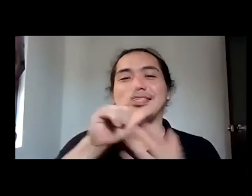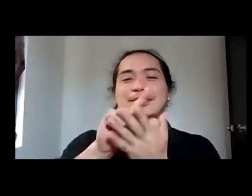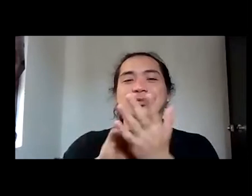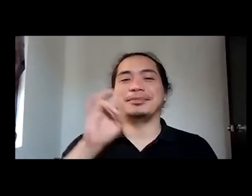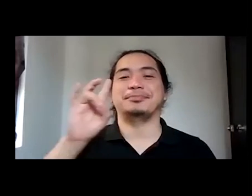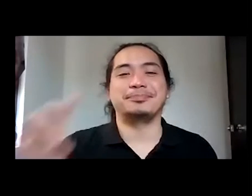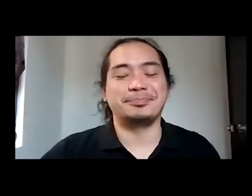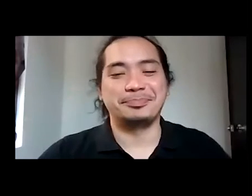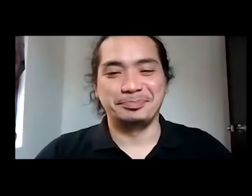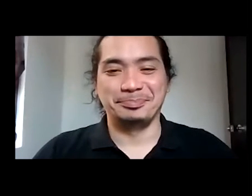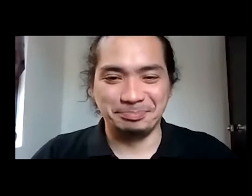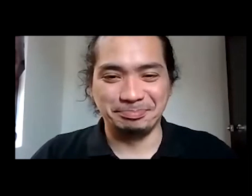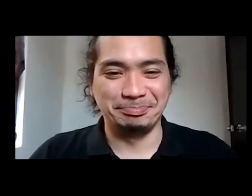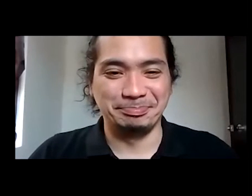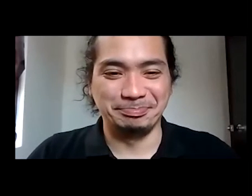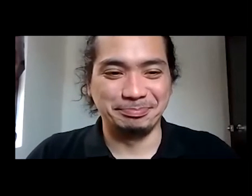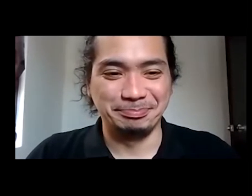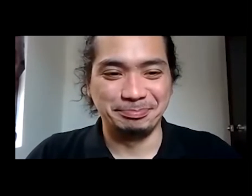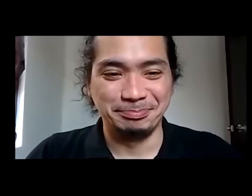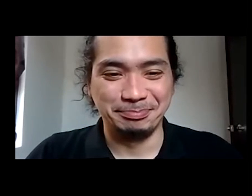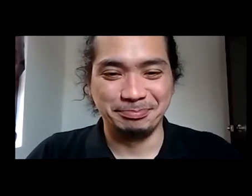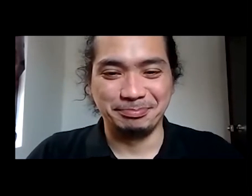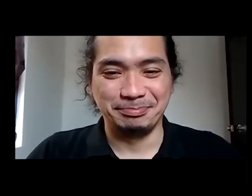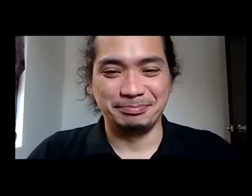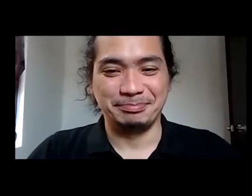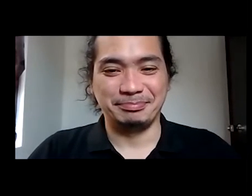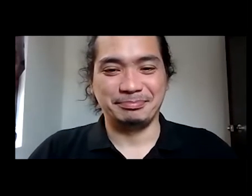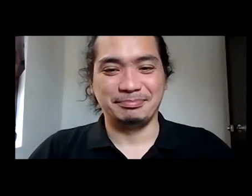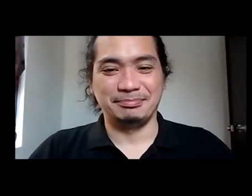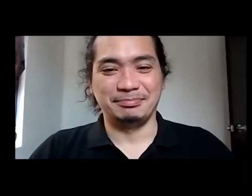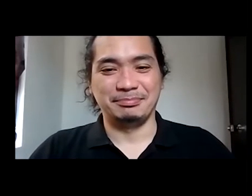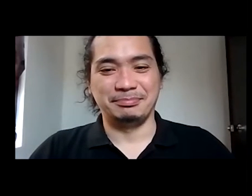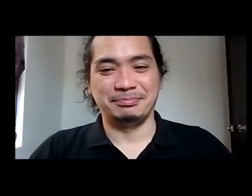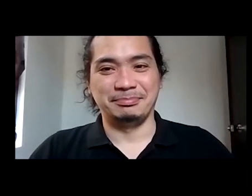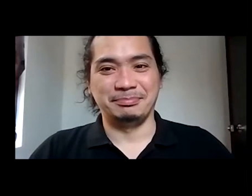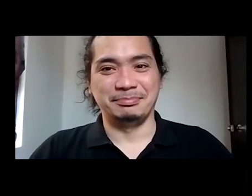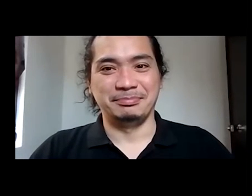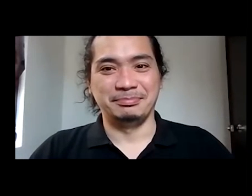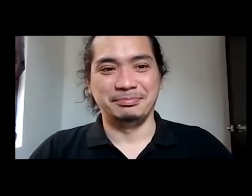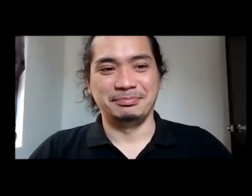Okay. So this is lesson 7, sir. Okay.